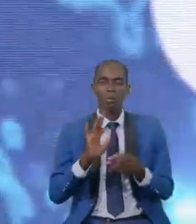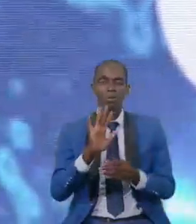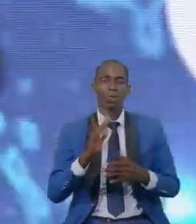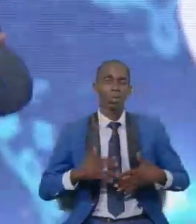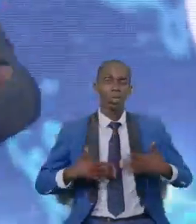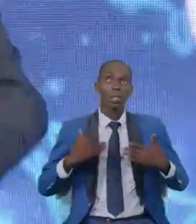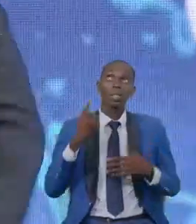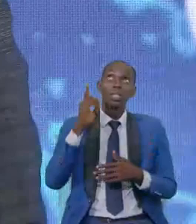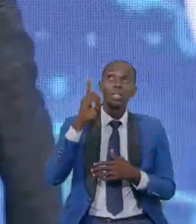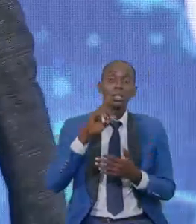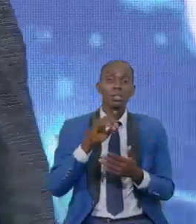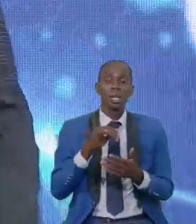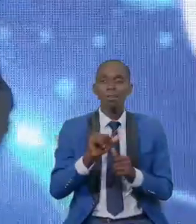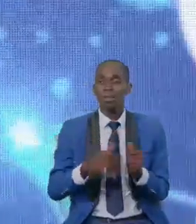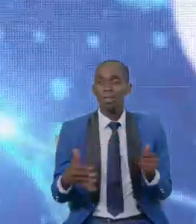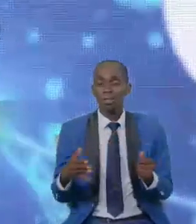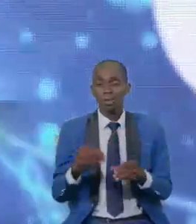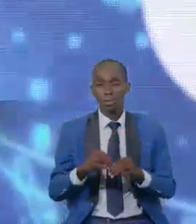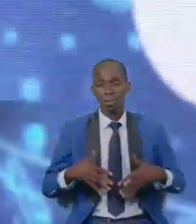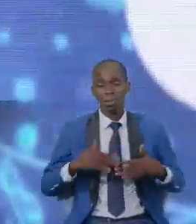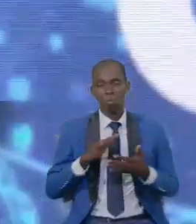becomes orderly.